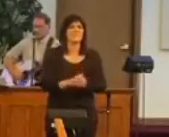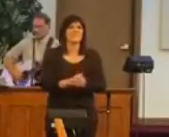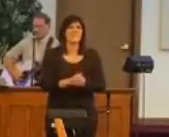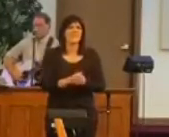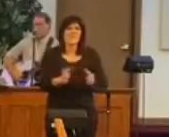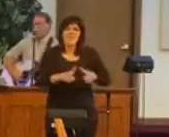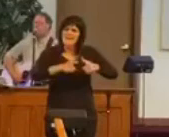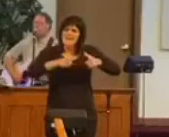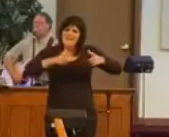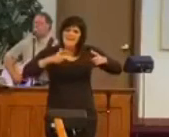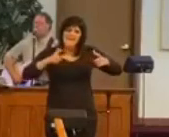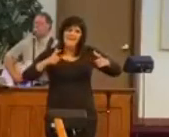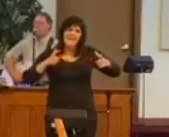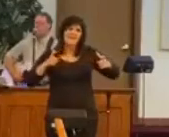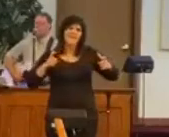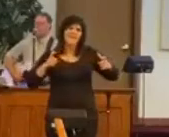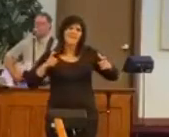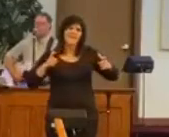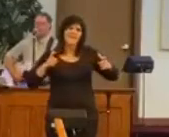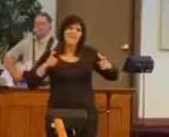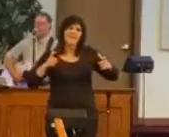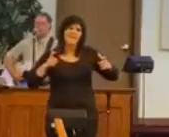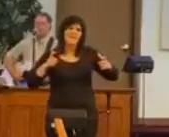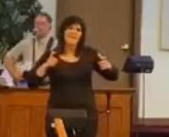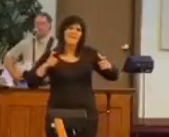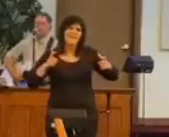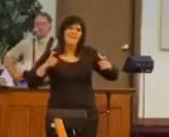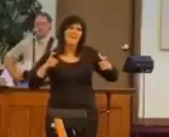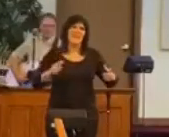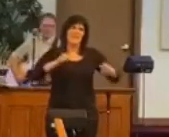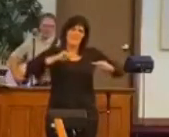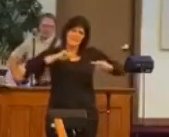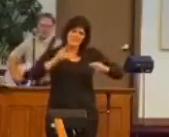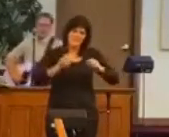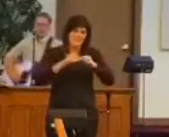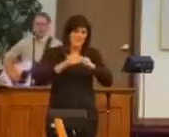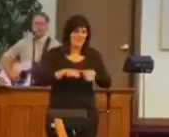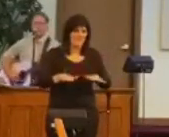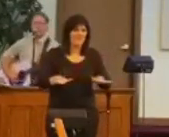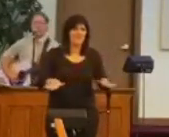How great the pain of searing loss.